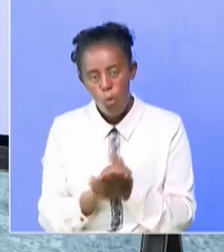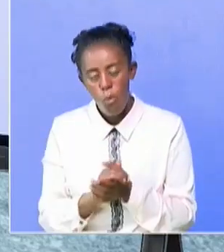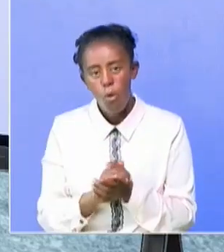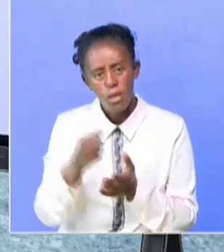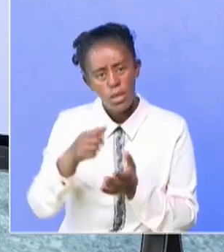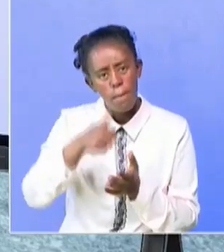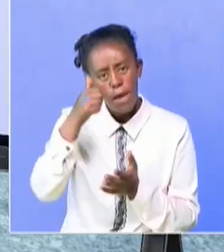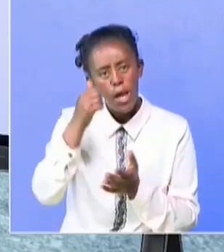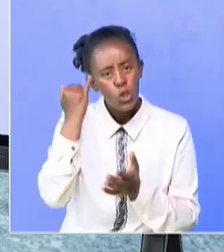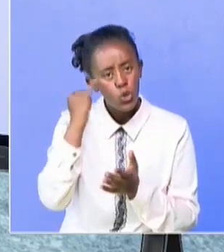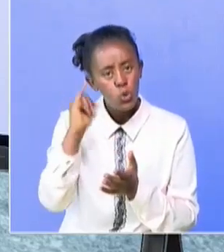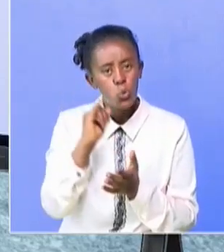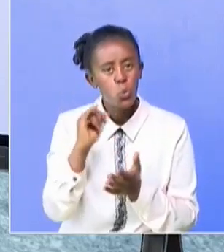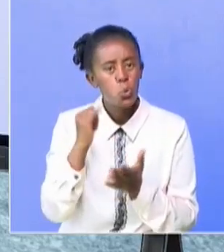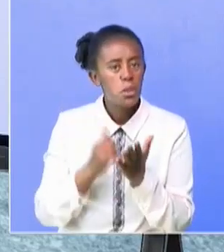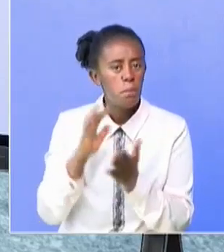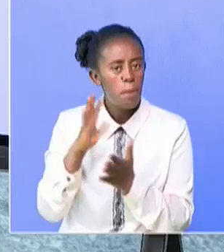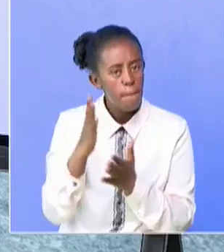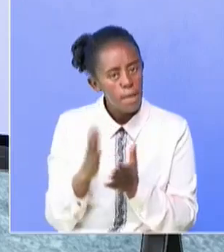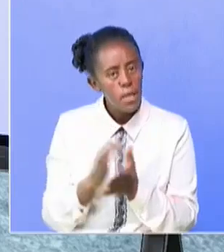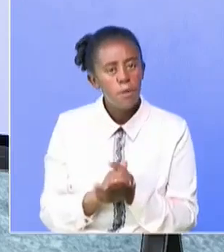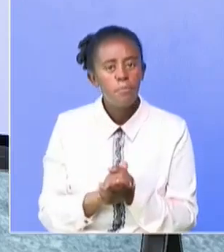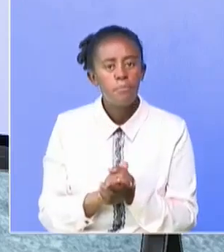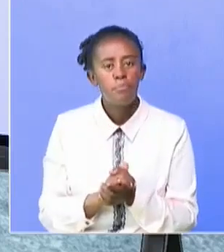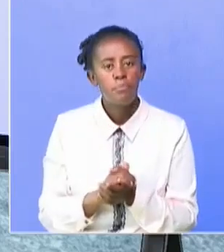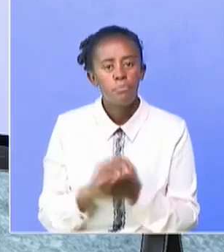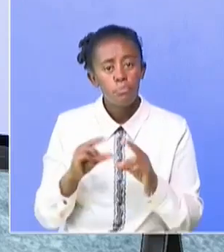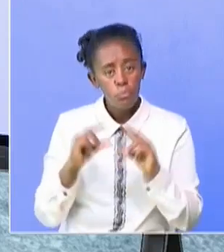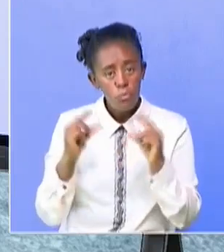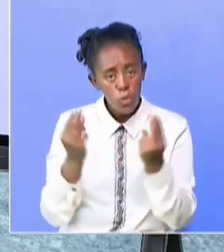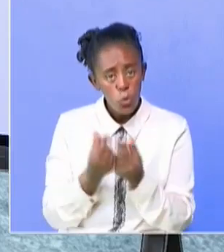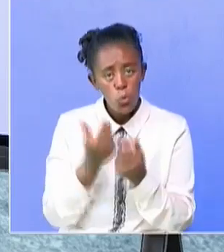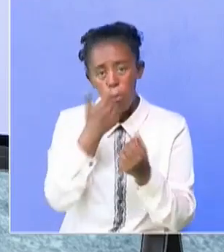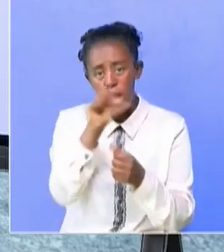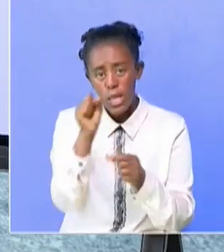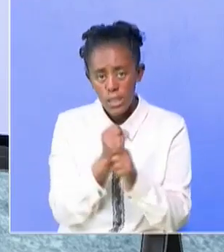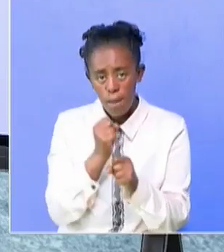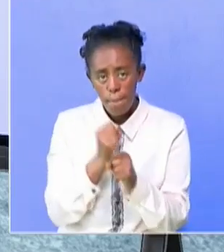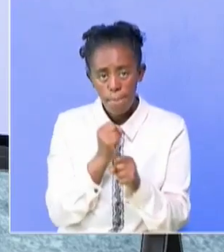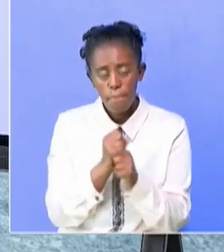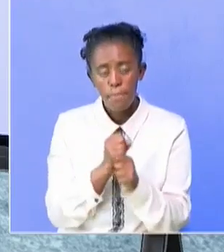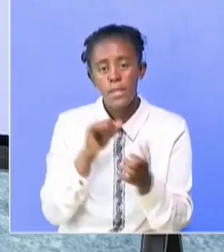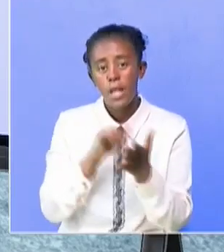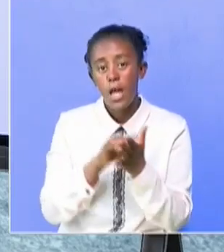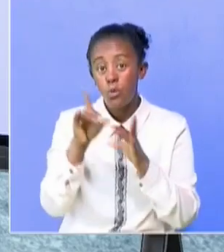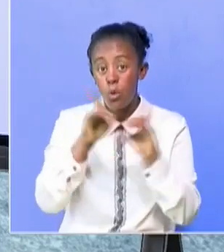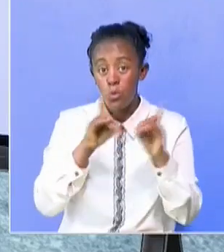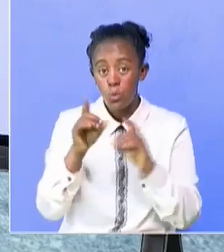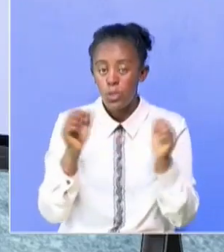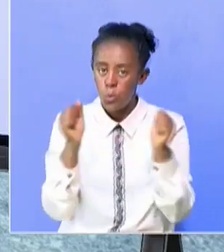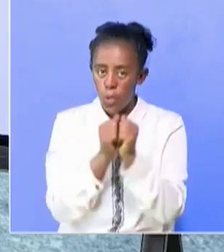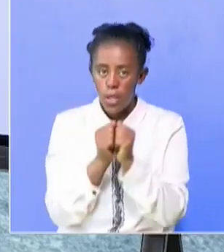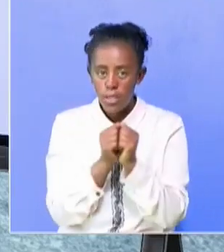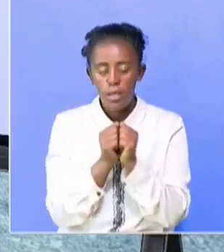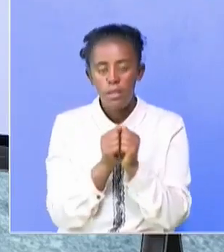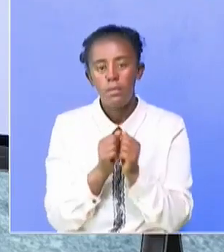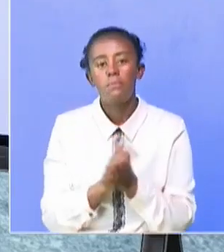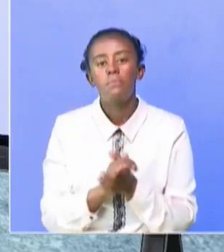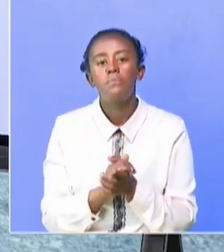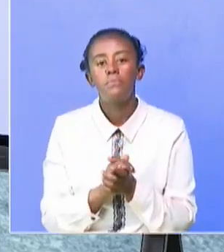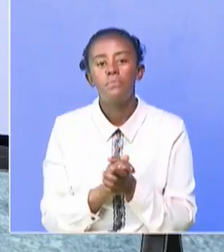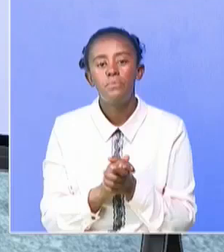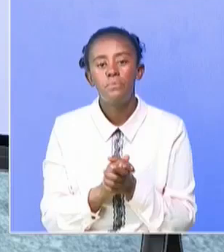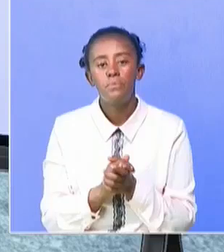issue. It may be a group assignment that you are doing together.